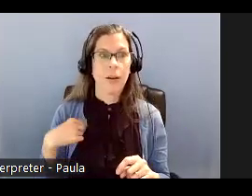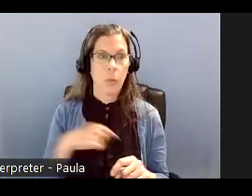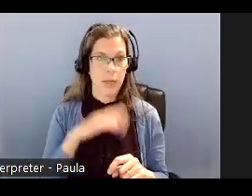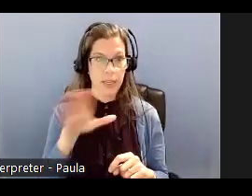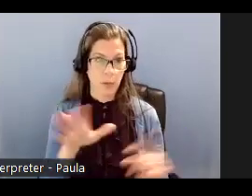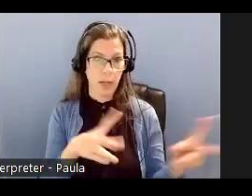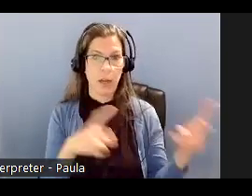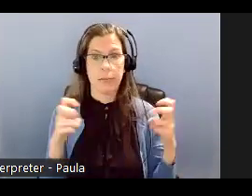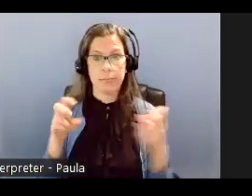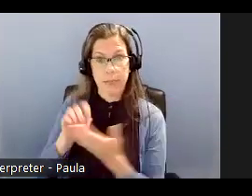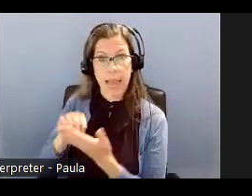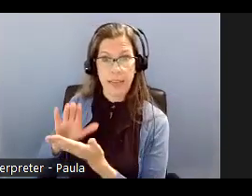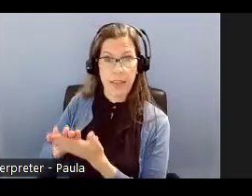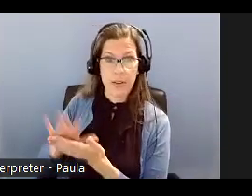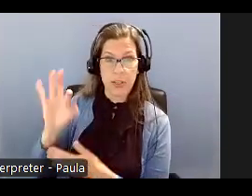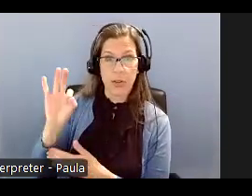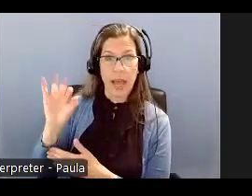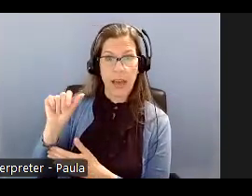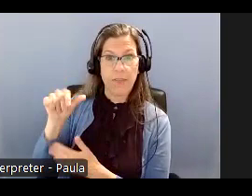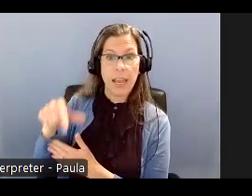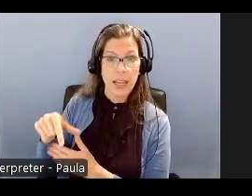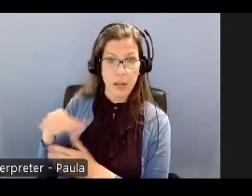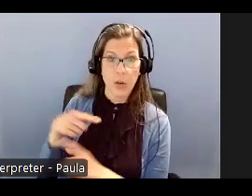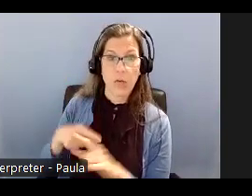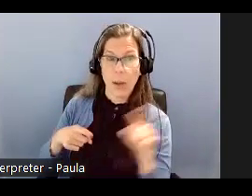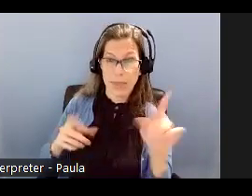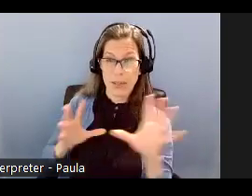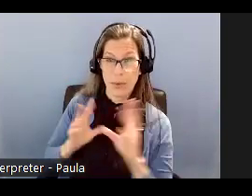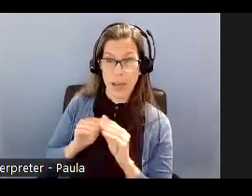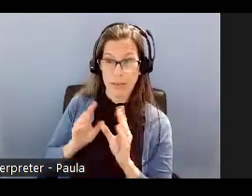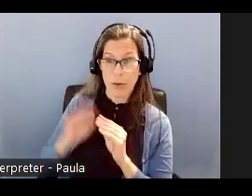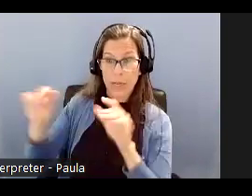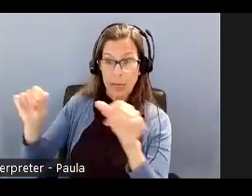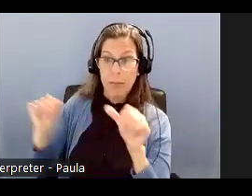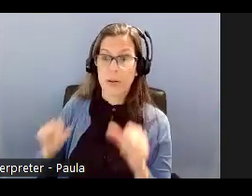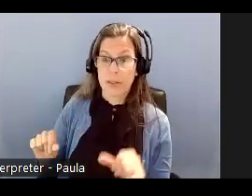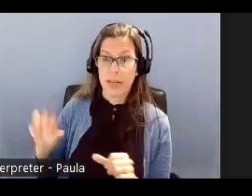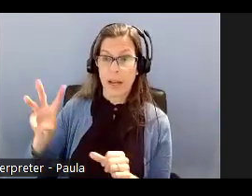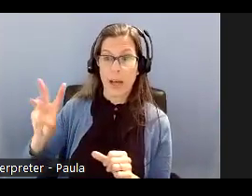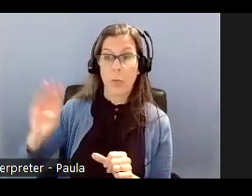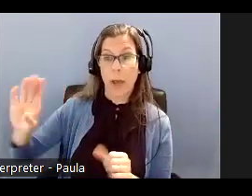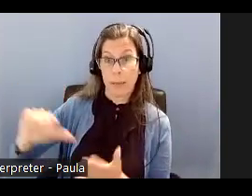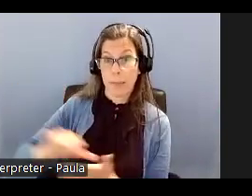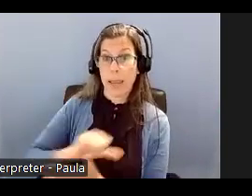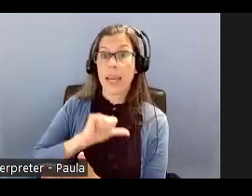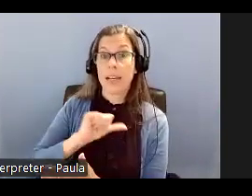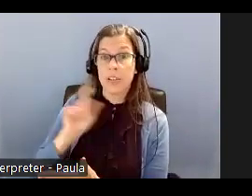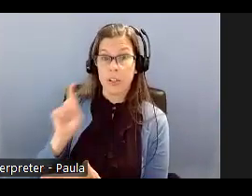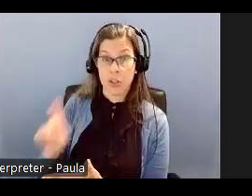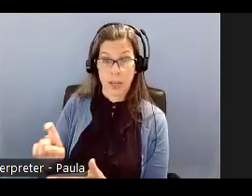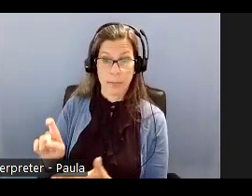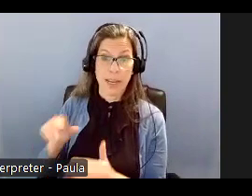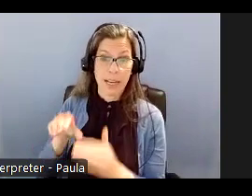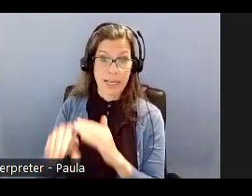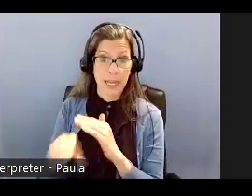to an FAQ from this webinar, and that will be posted on our web page. And that should be accessible